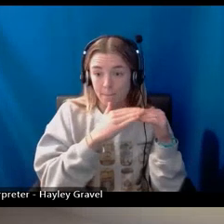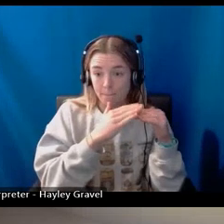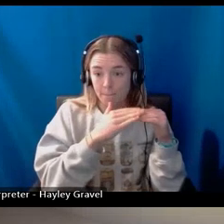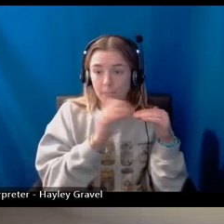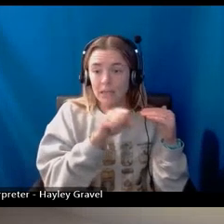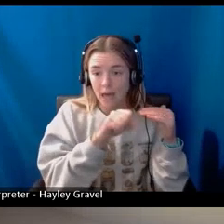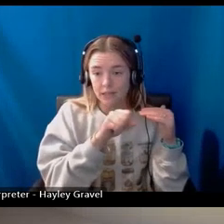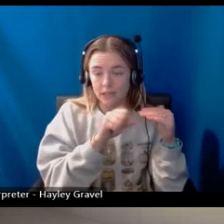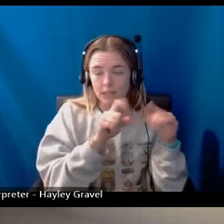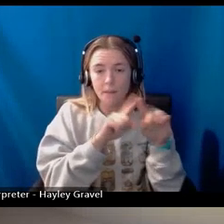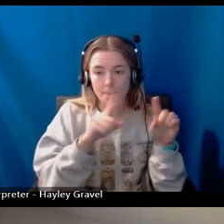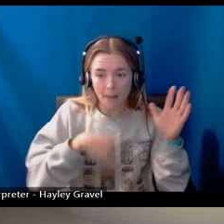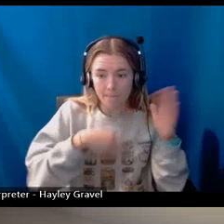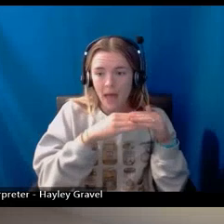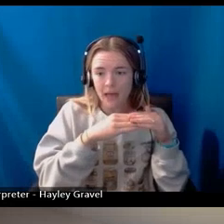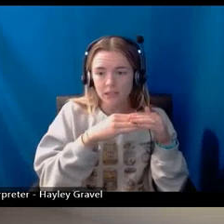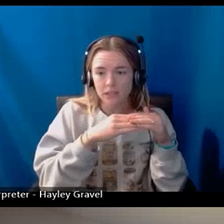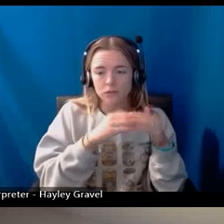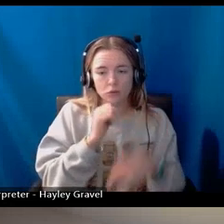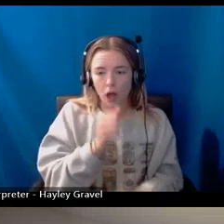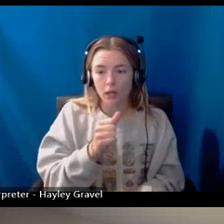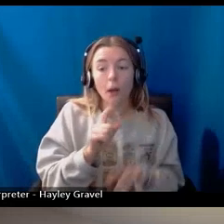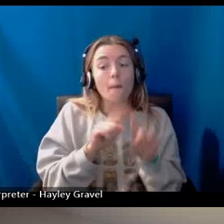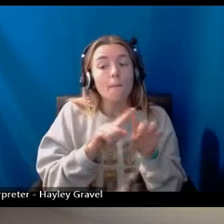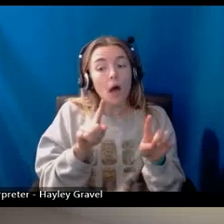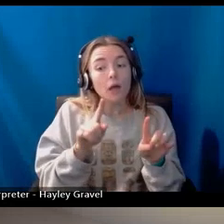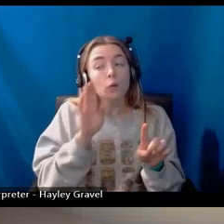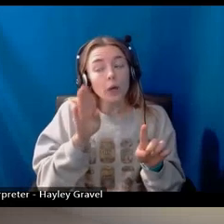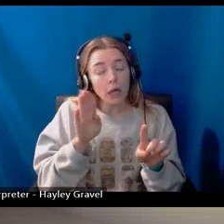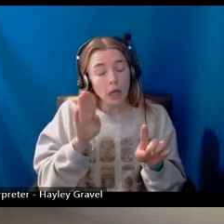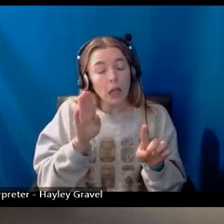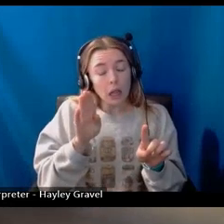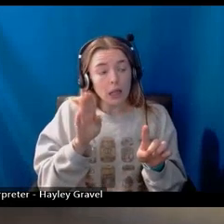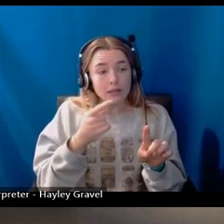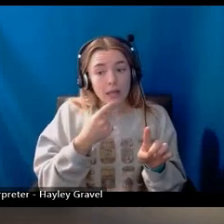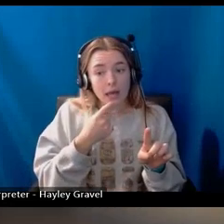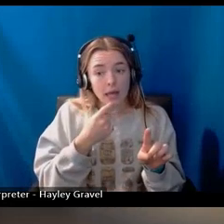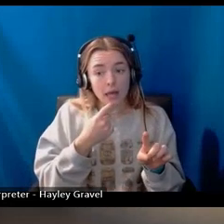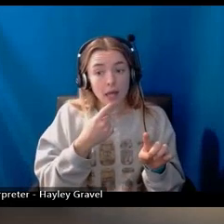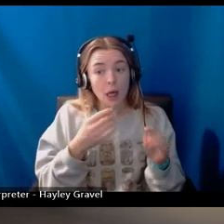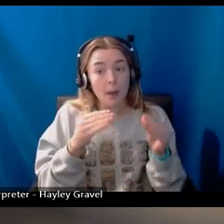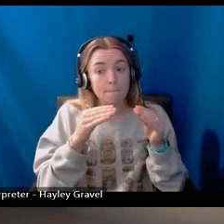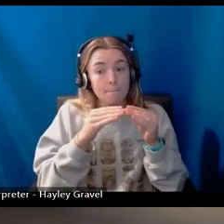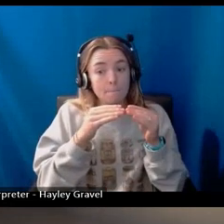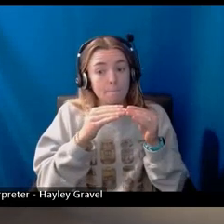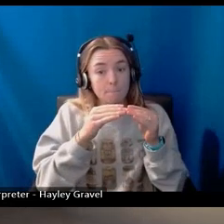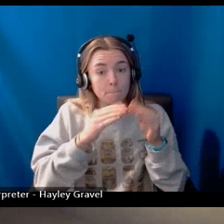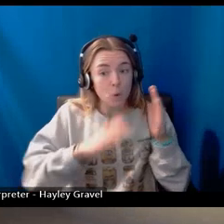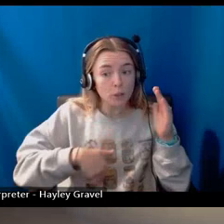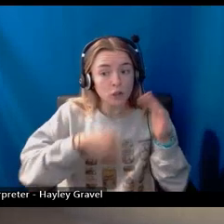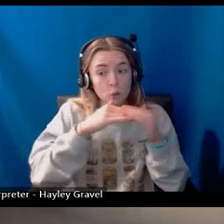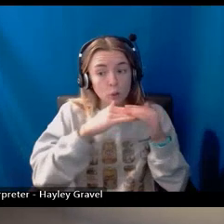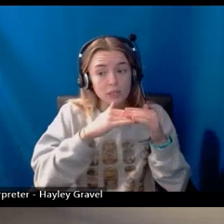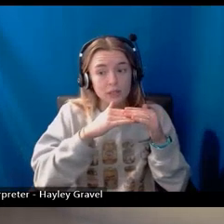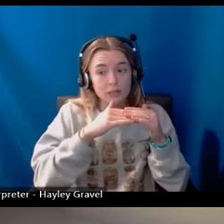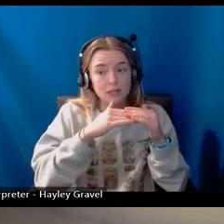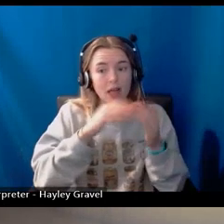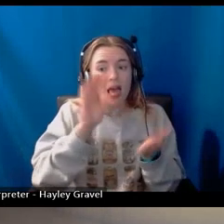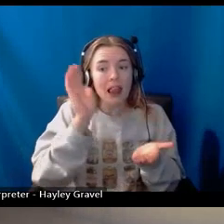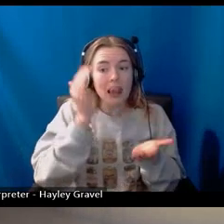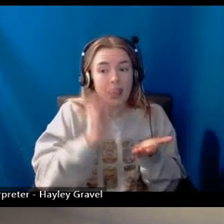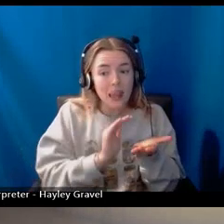But I will say to that, the more sources you have, the less writing you're going to do. And